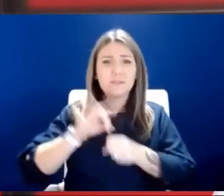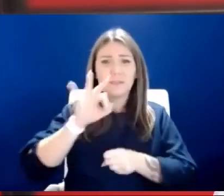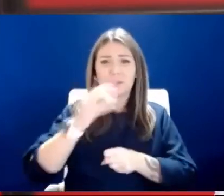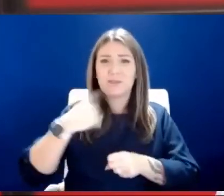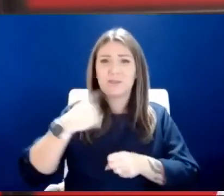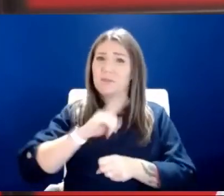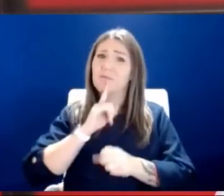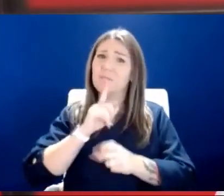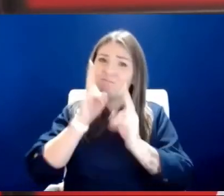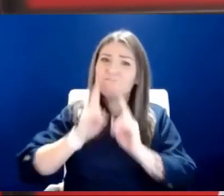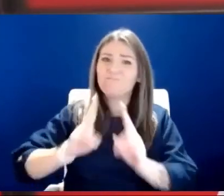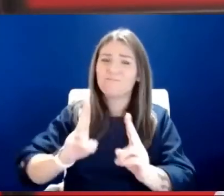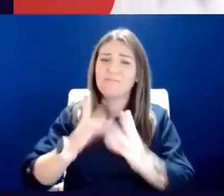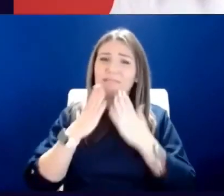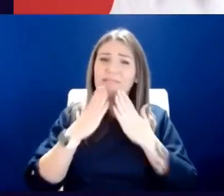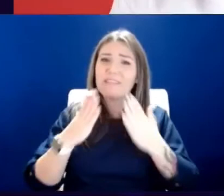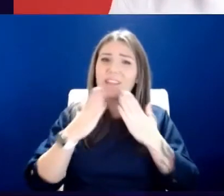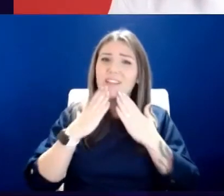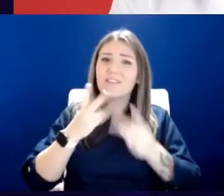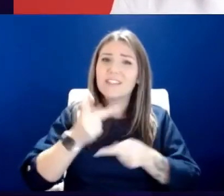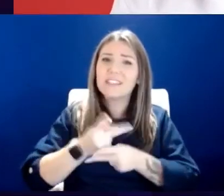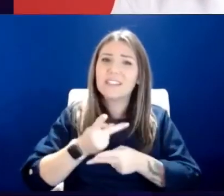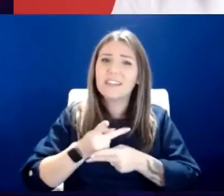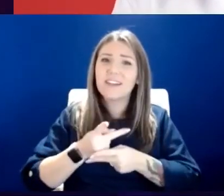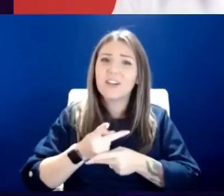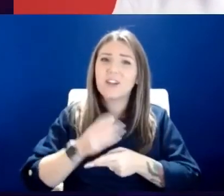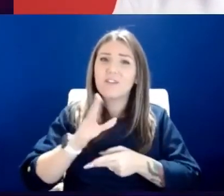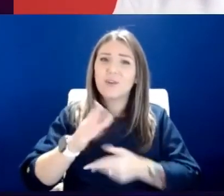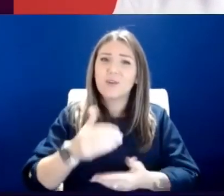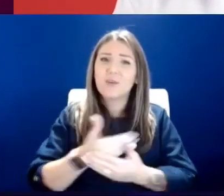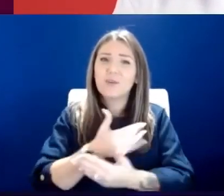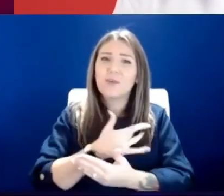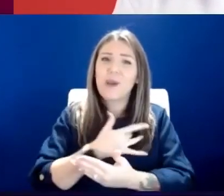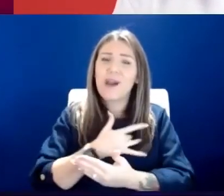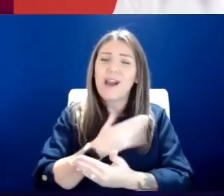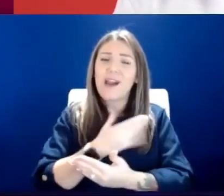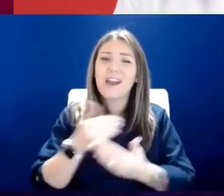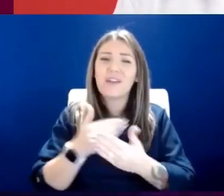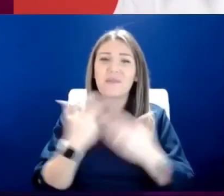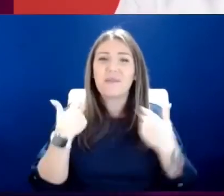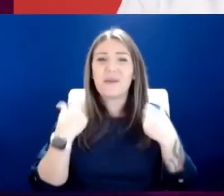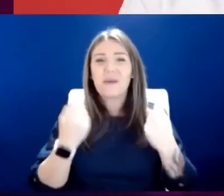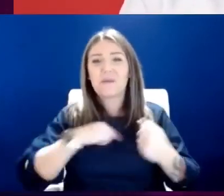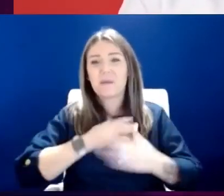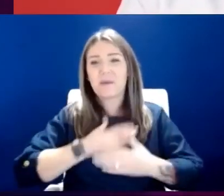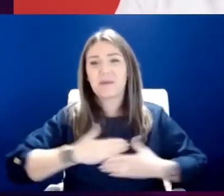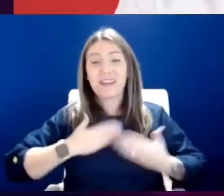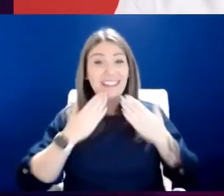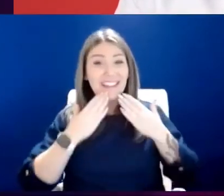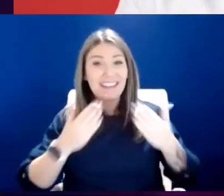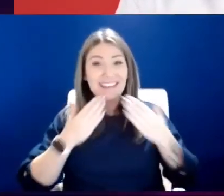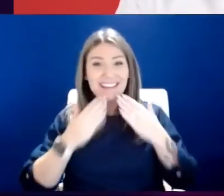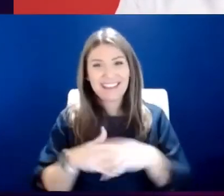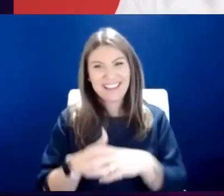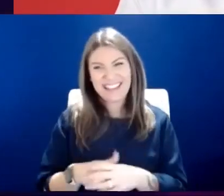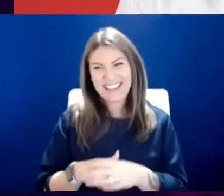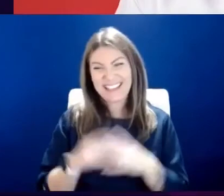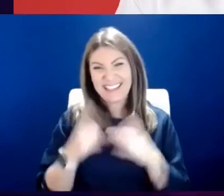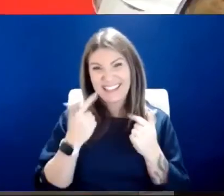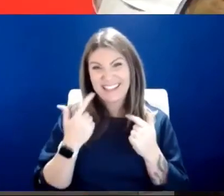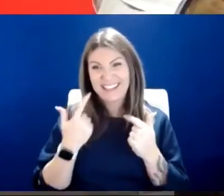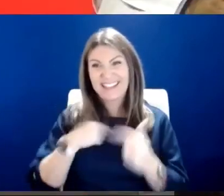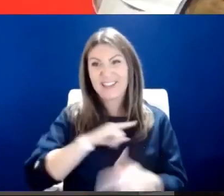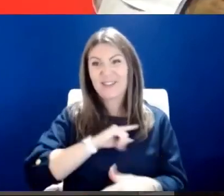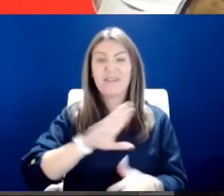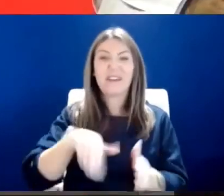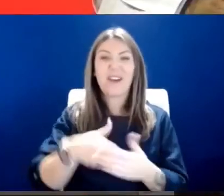for taking care of your new heart and your health. We appreciate that. Thank you. And I think we should all just think